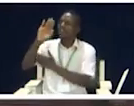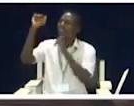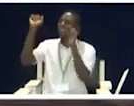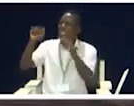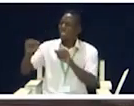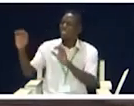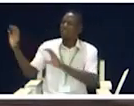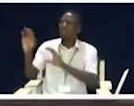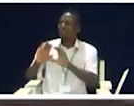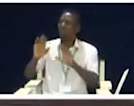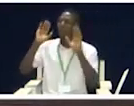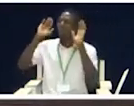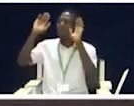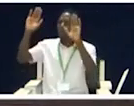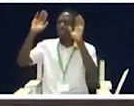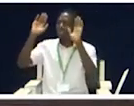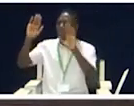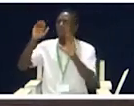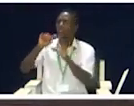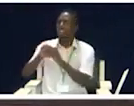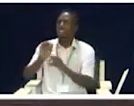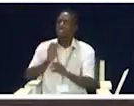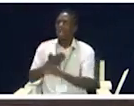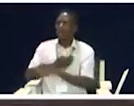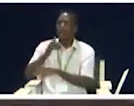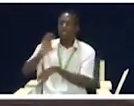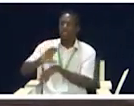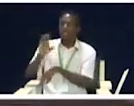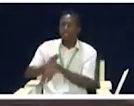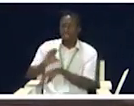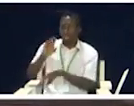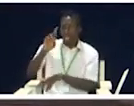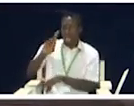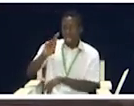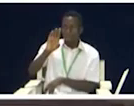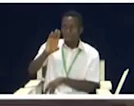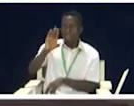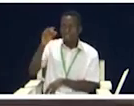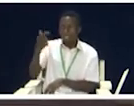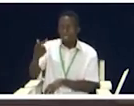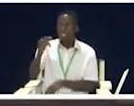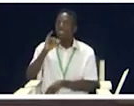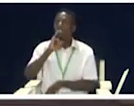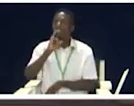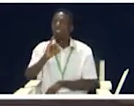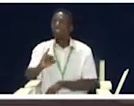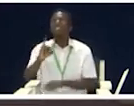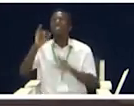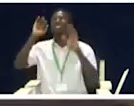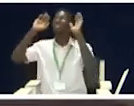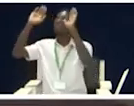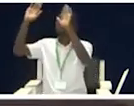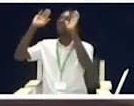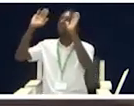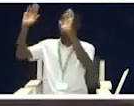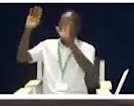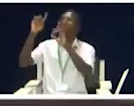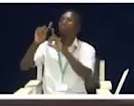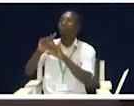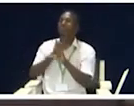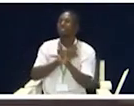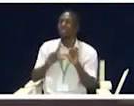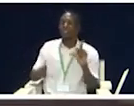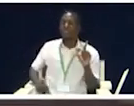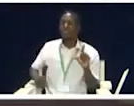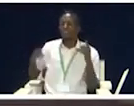church. I don't need a better example. The Redeemed Christian Church of God is a wonder to the world. Come